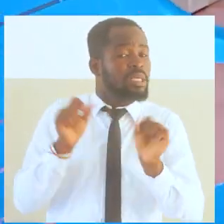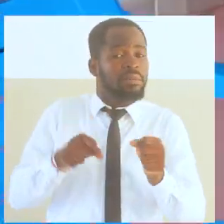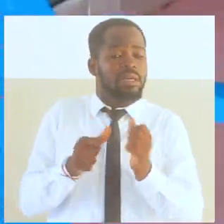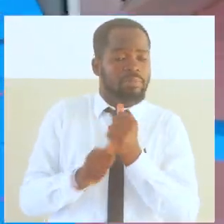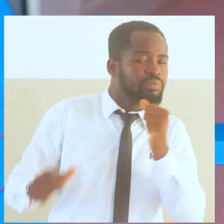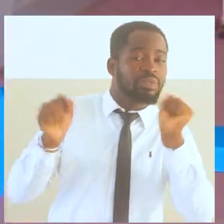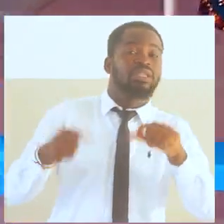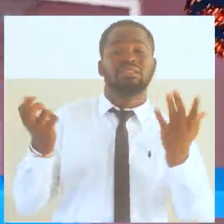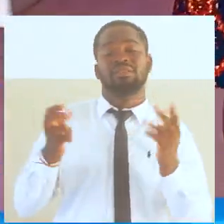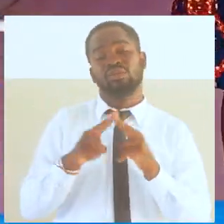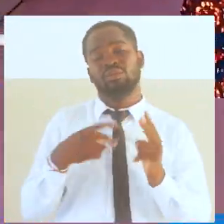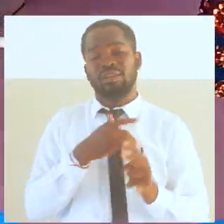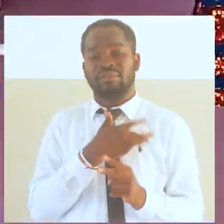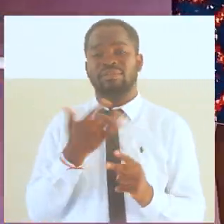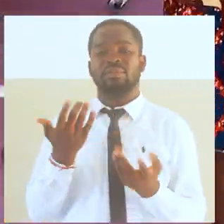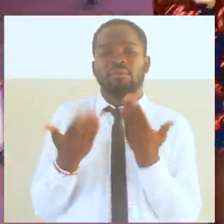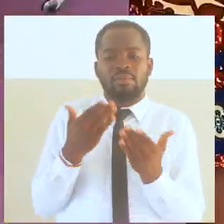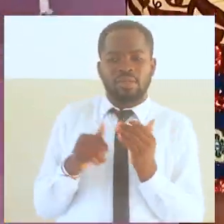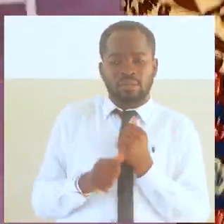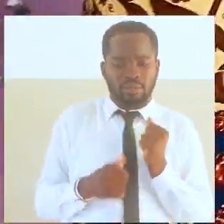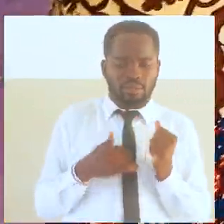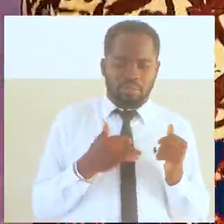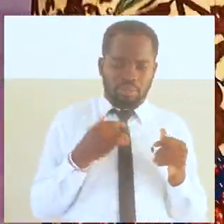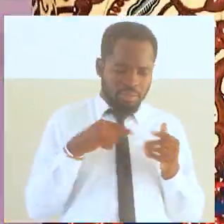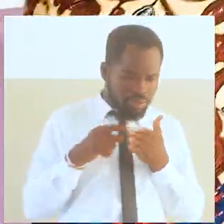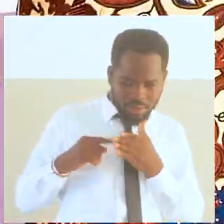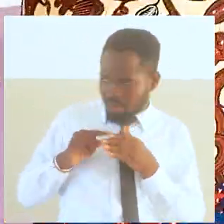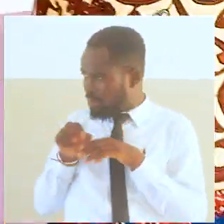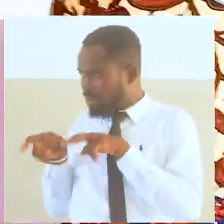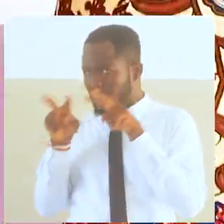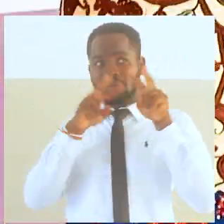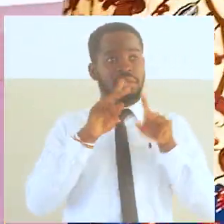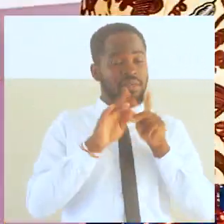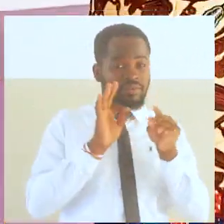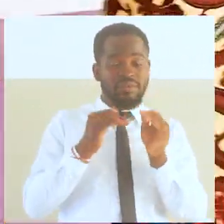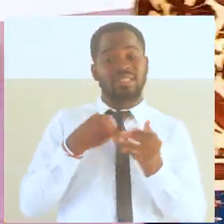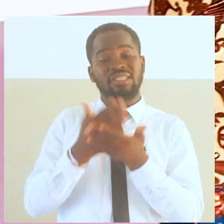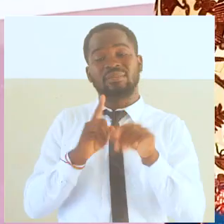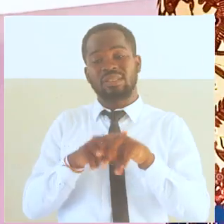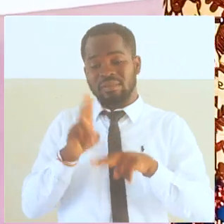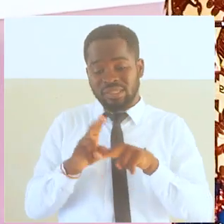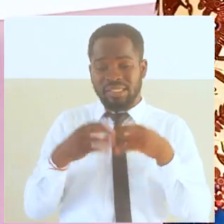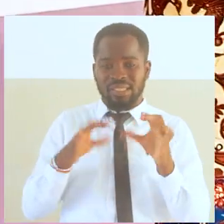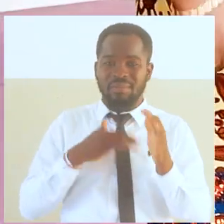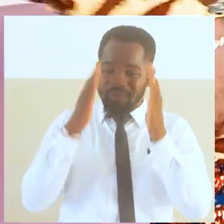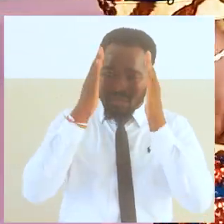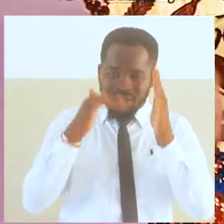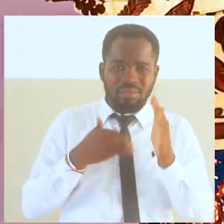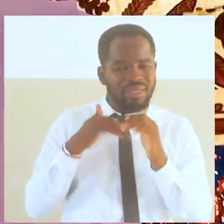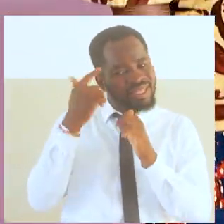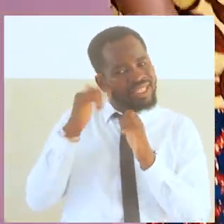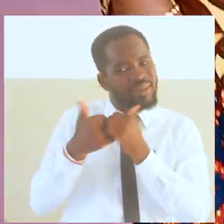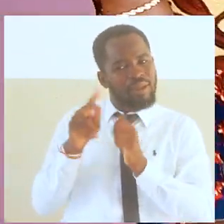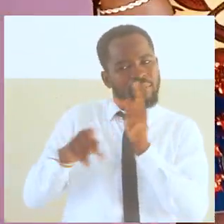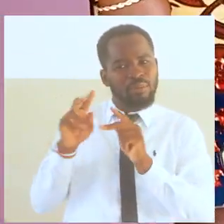the condition, it is also believed that some of the parents themselves get rid of their children to save themselves from the